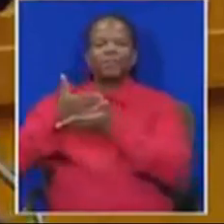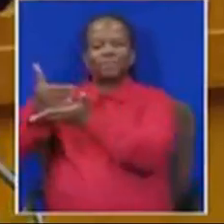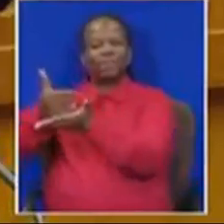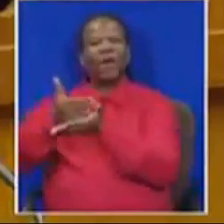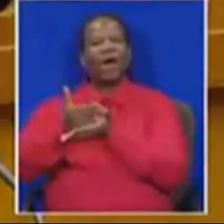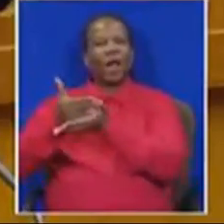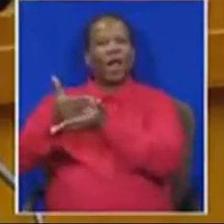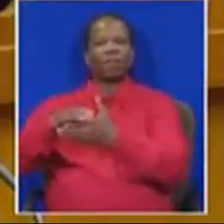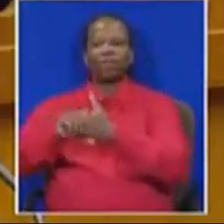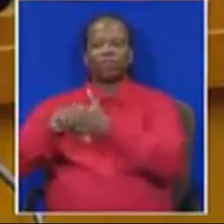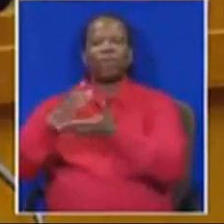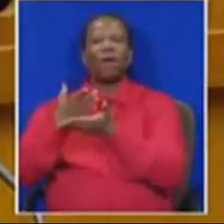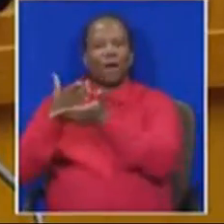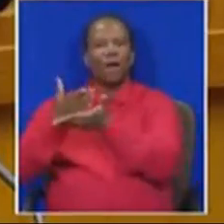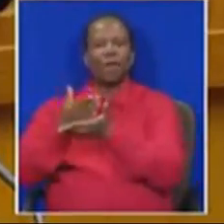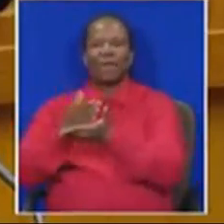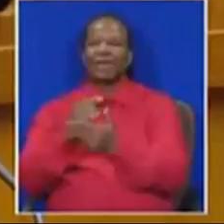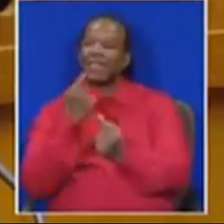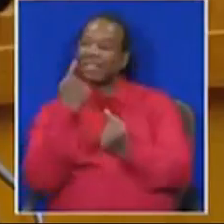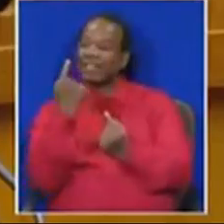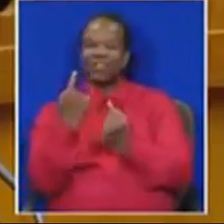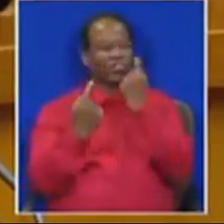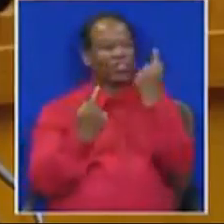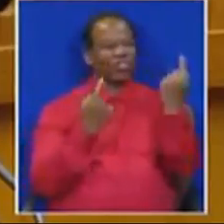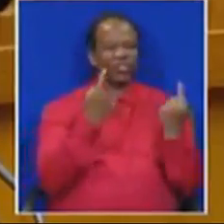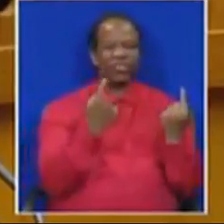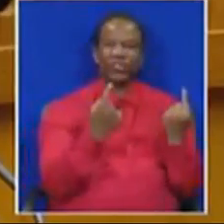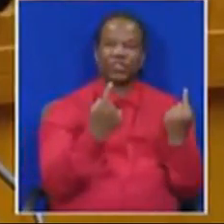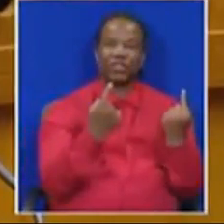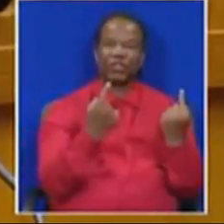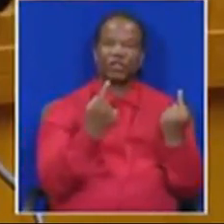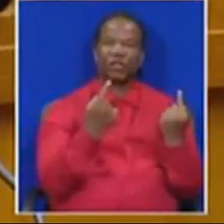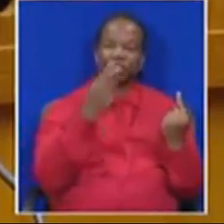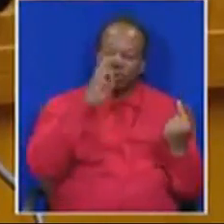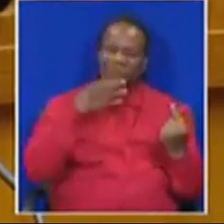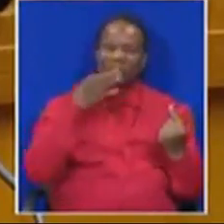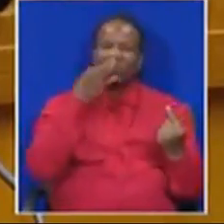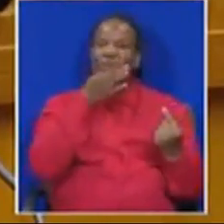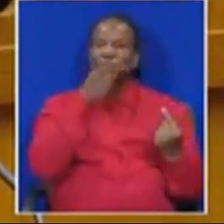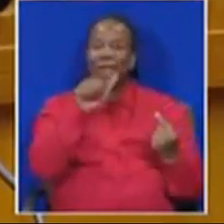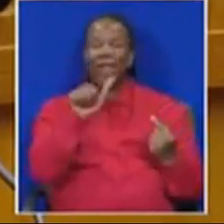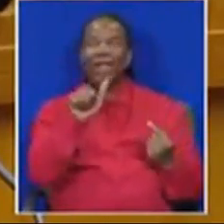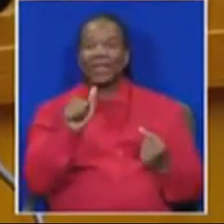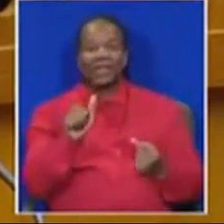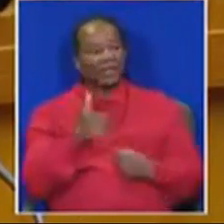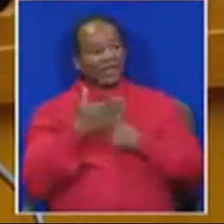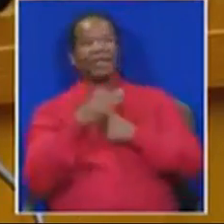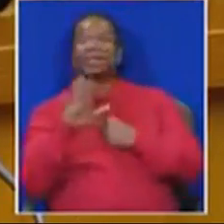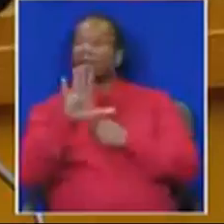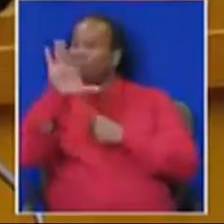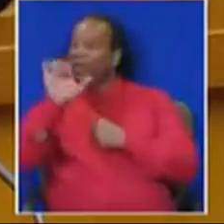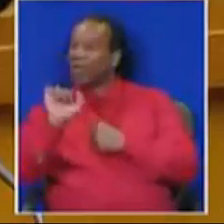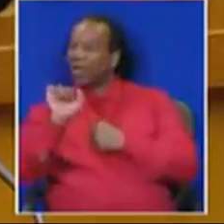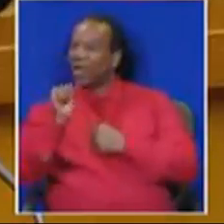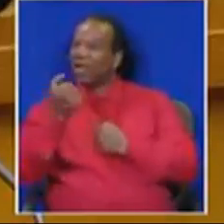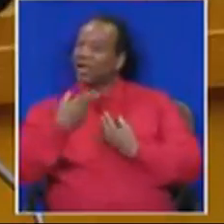Now is the time for each one of us to say, South Africa, send me.